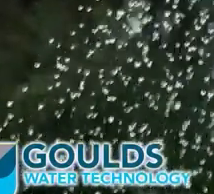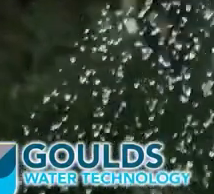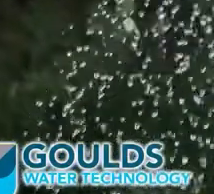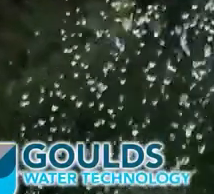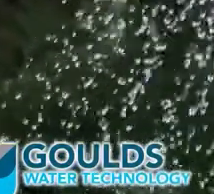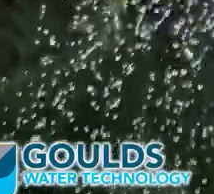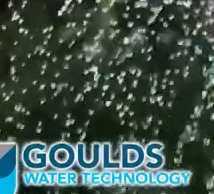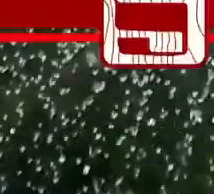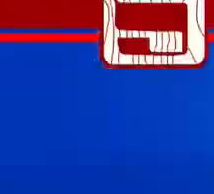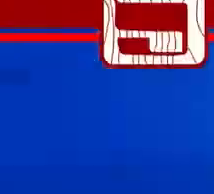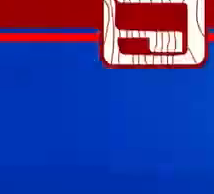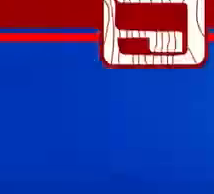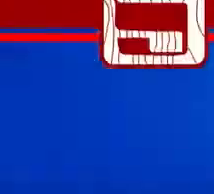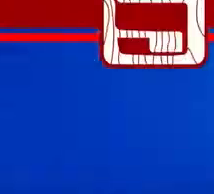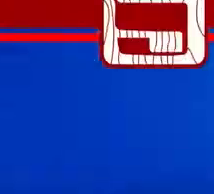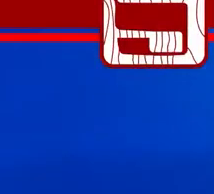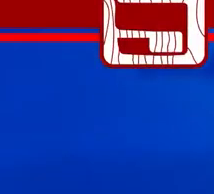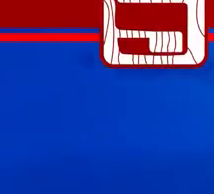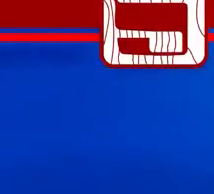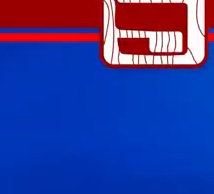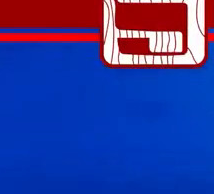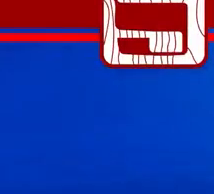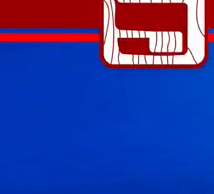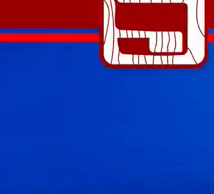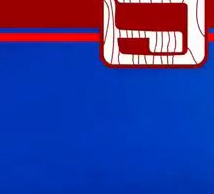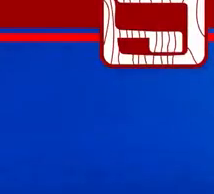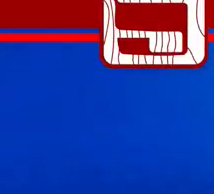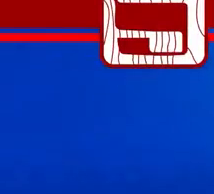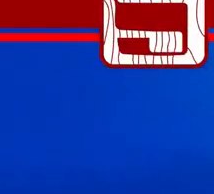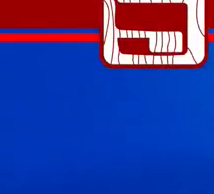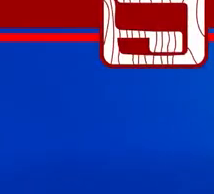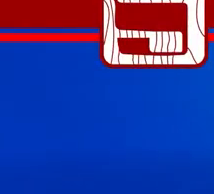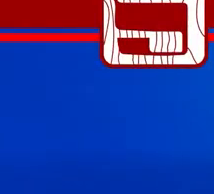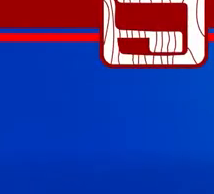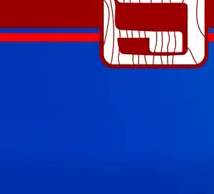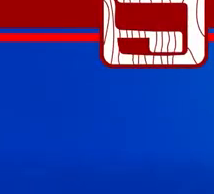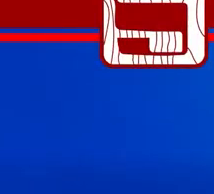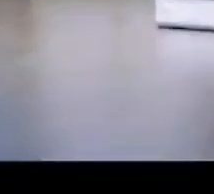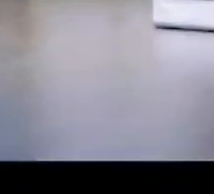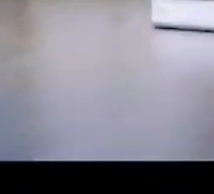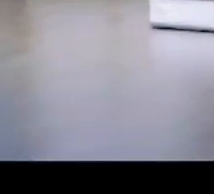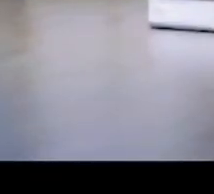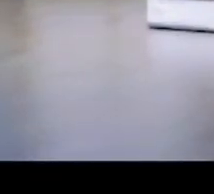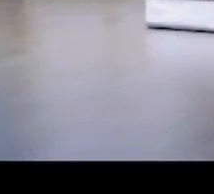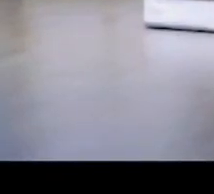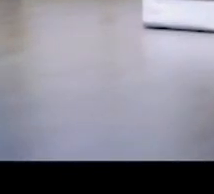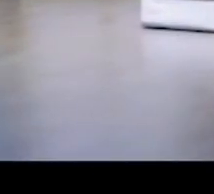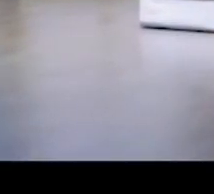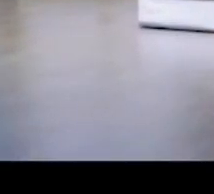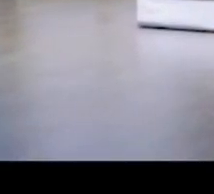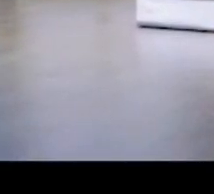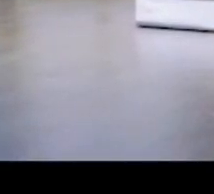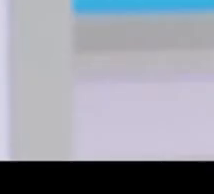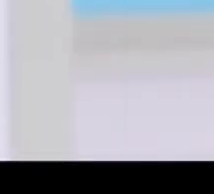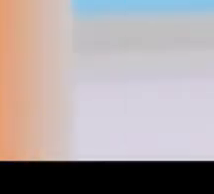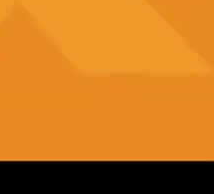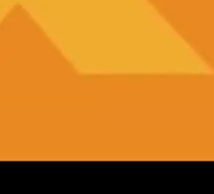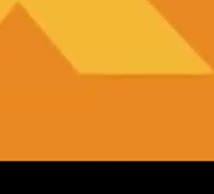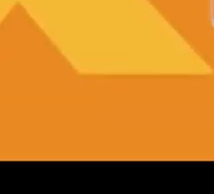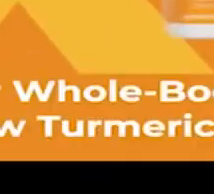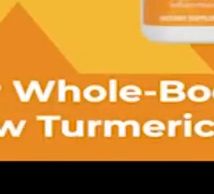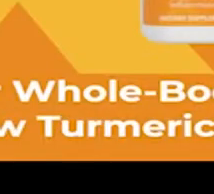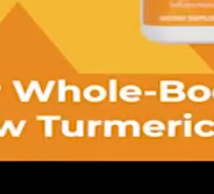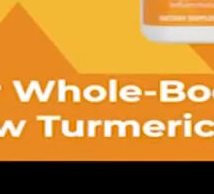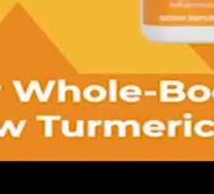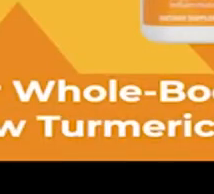needs. Available nationwide, distributed by Kelvin Ghani Enterprises Limited. Tell me about Turmeric XL. Turmeric XL,